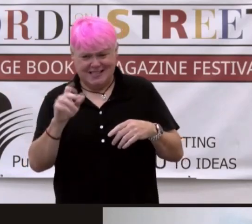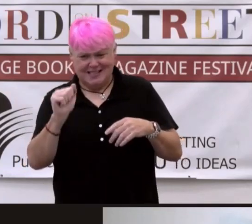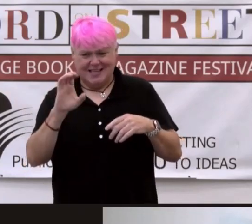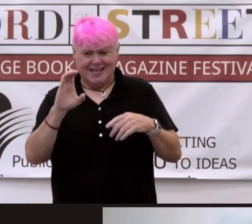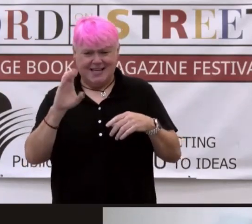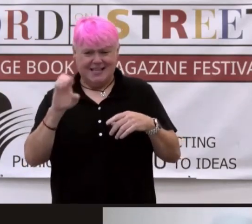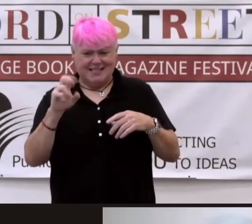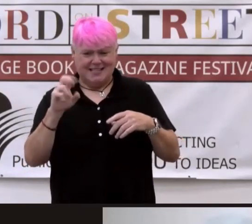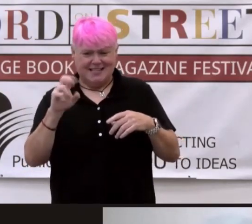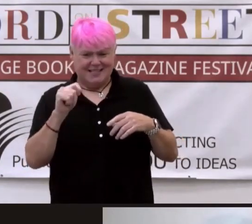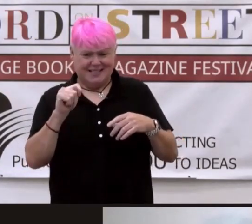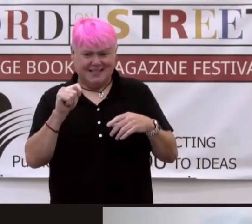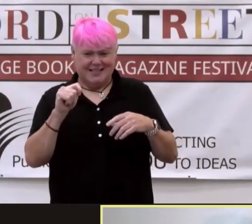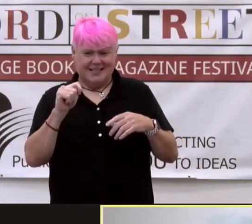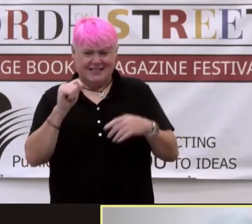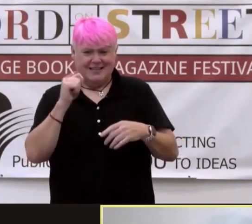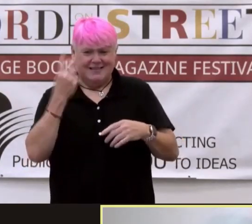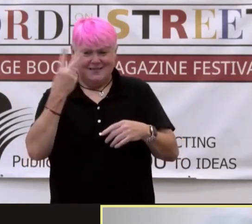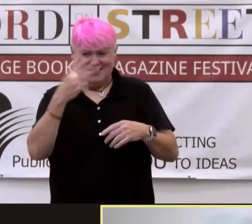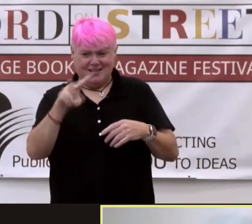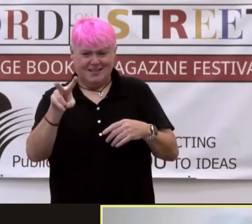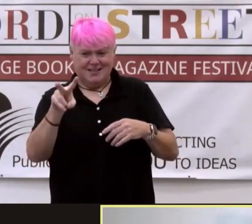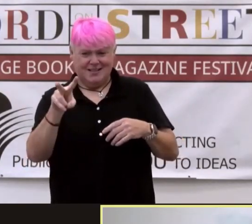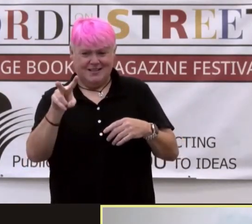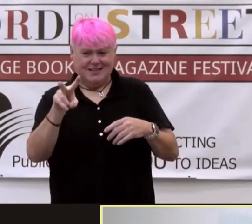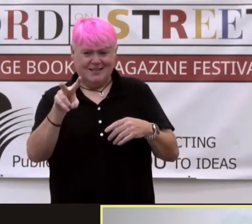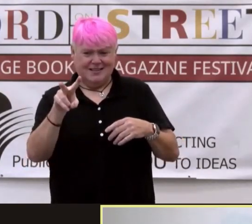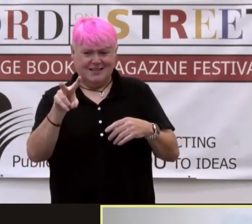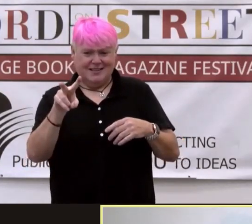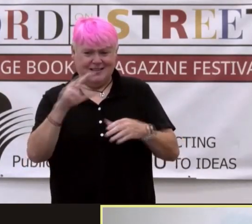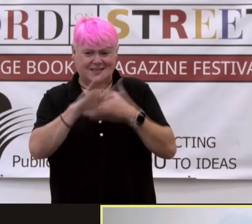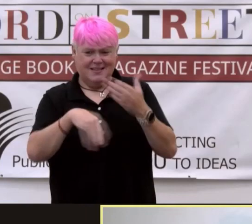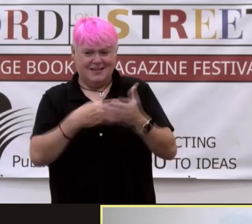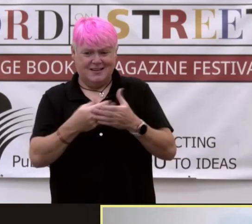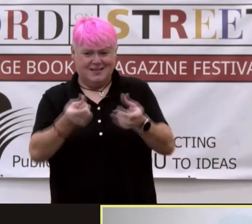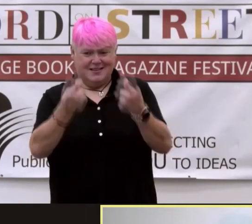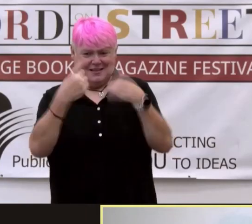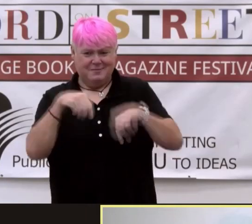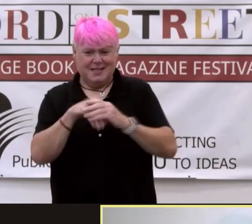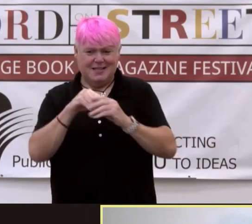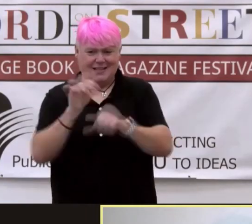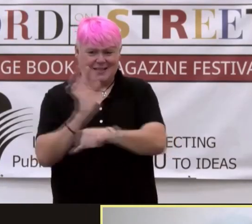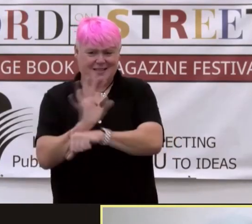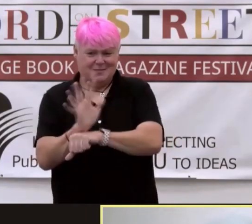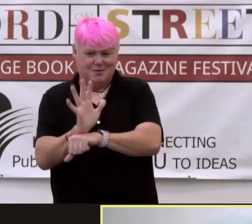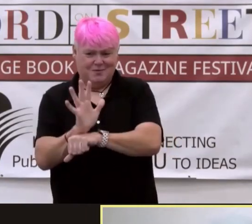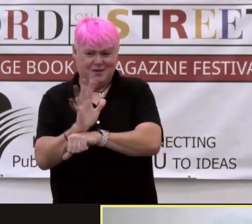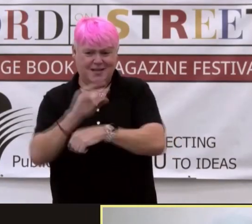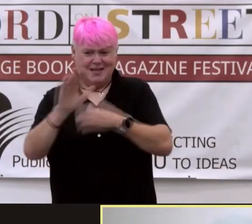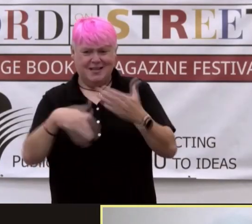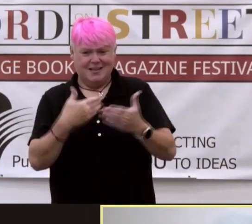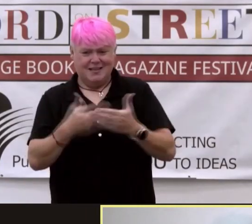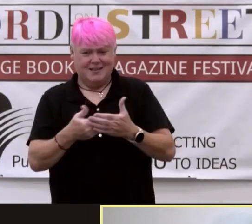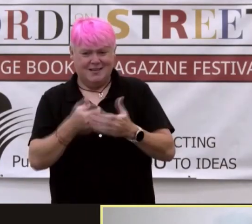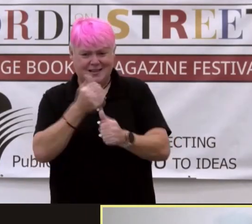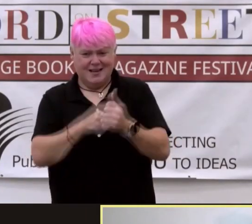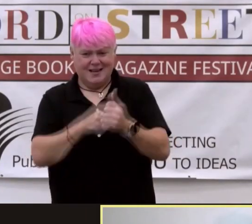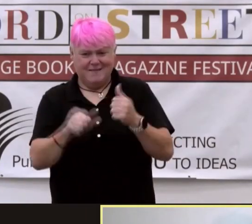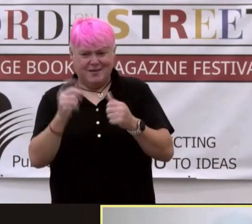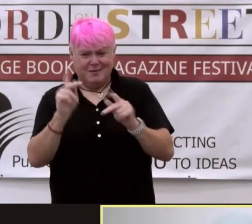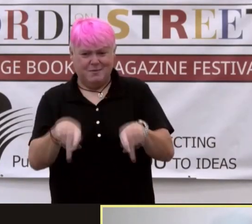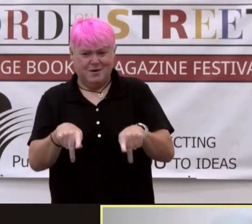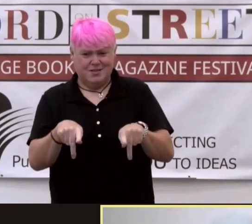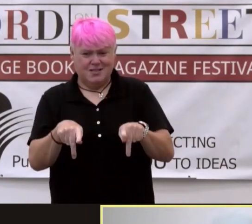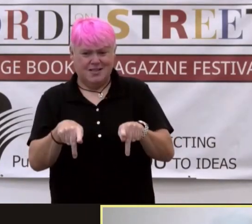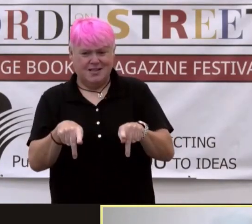have to just. You have to look it up. He's just like, they're all coming into this movie, and they're all like it's a star-studded